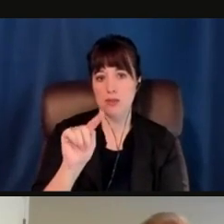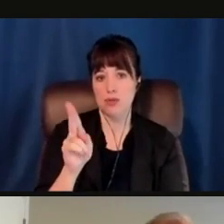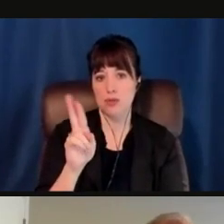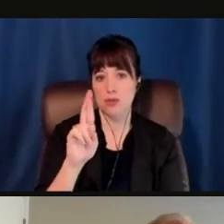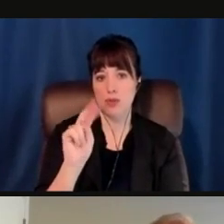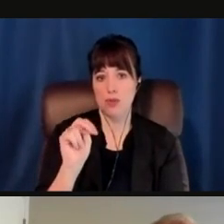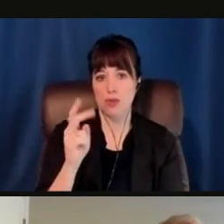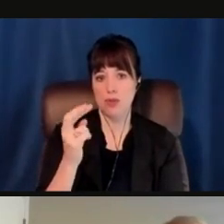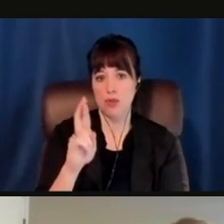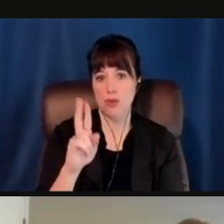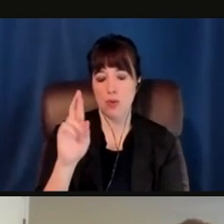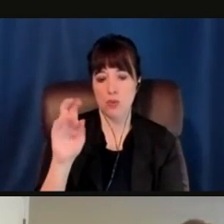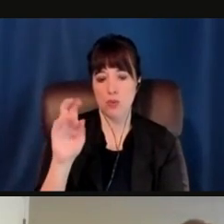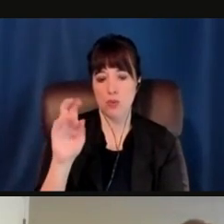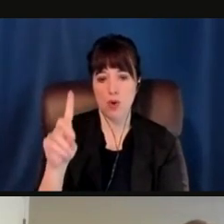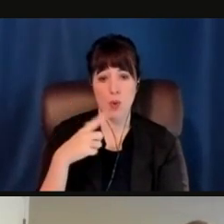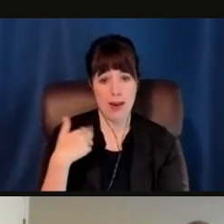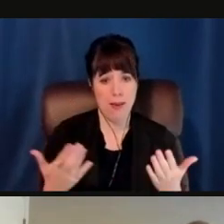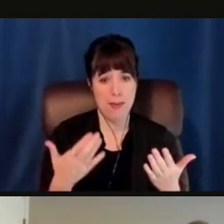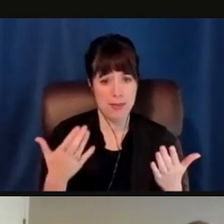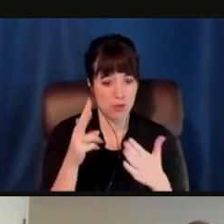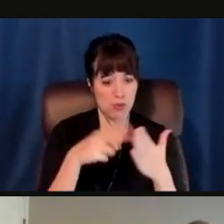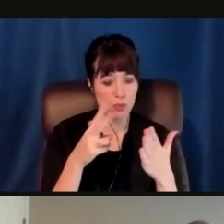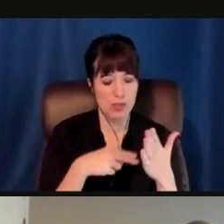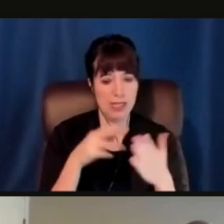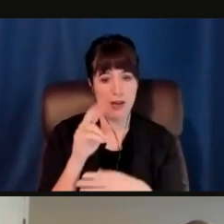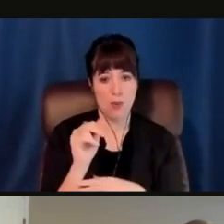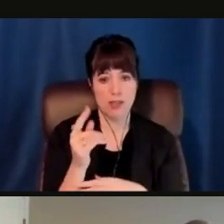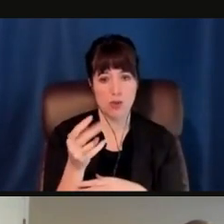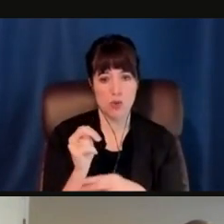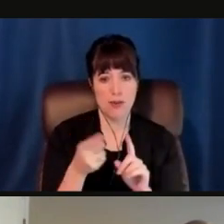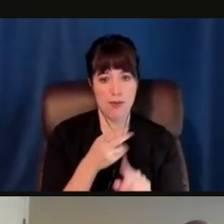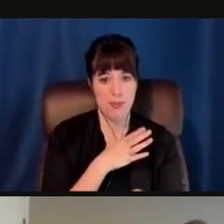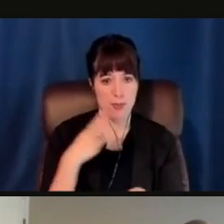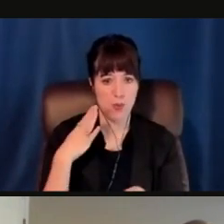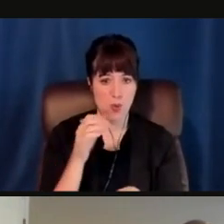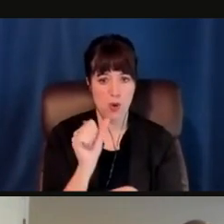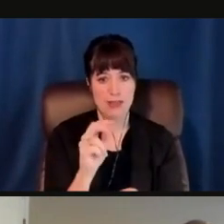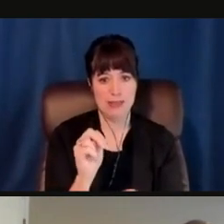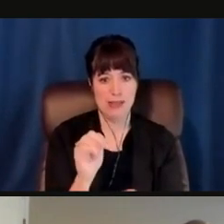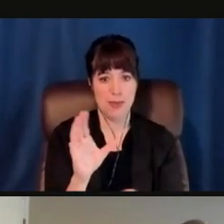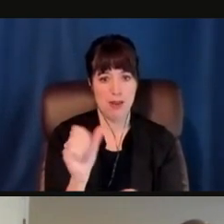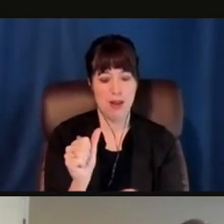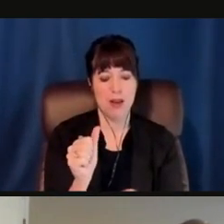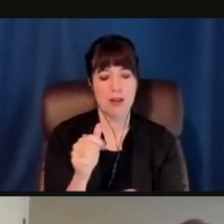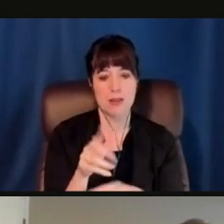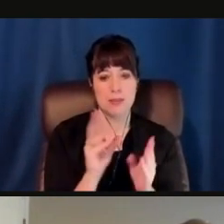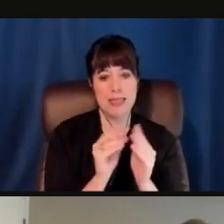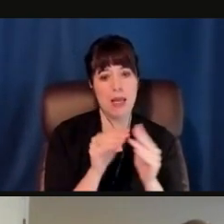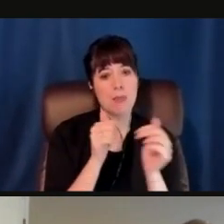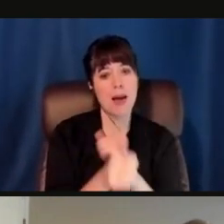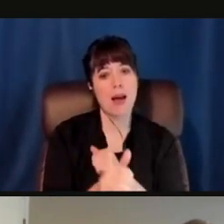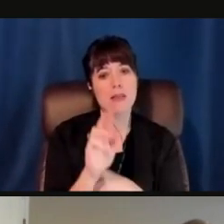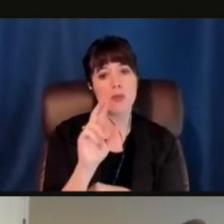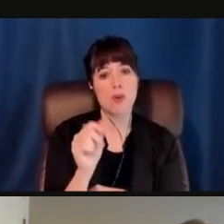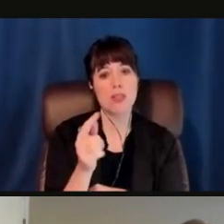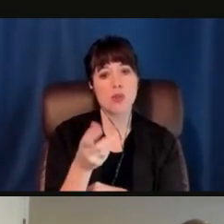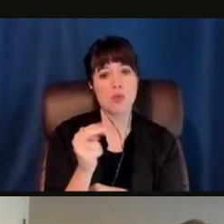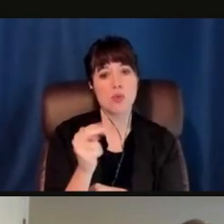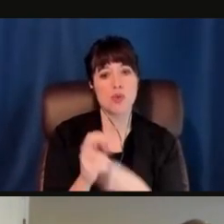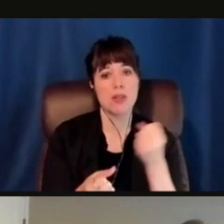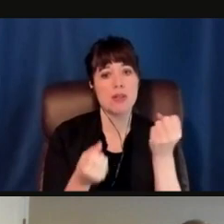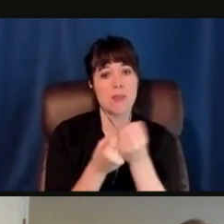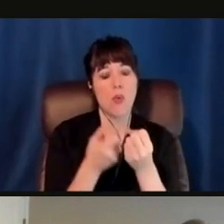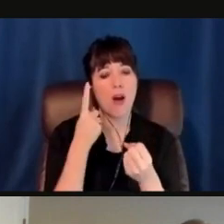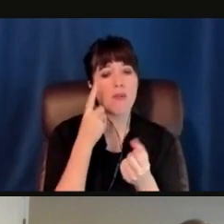read basically a resolution from the SEMCA board that on August 9th at our monthly meeting, the SEMCA board passed a resolution of support for